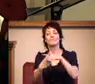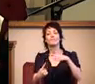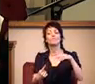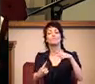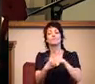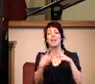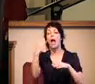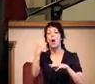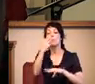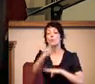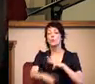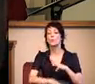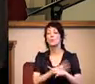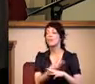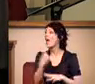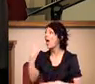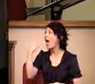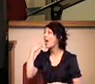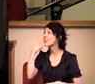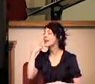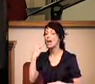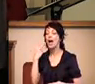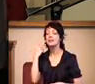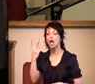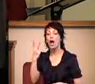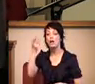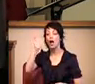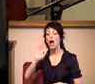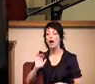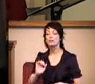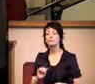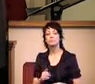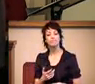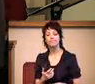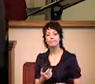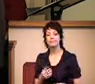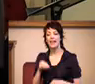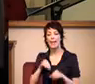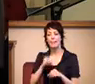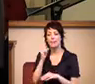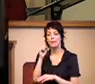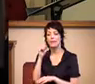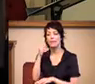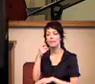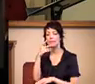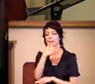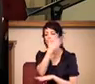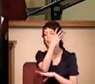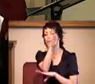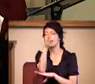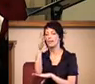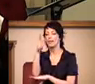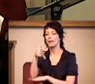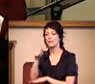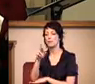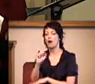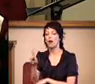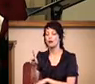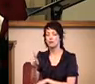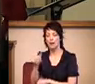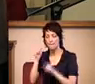And I think I saw God at work in Zuccotti Park. It's astounding to me that the feeling I came away with